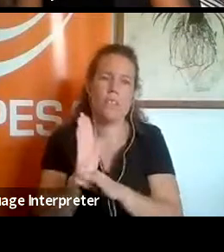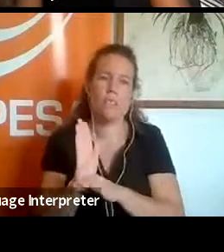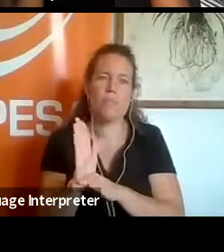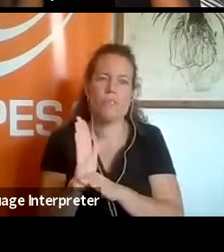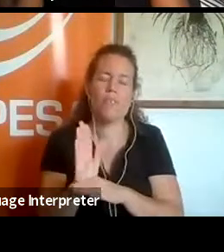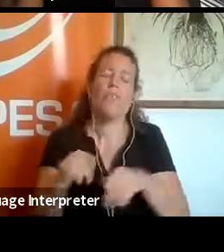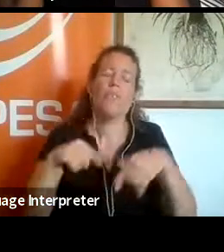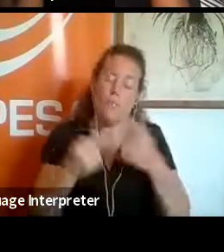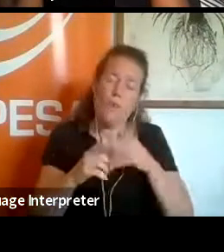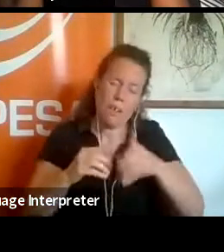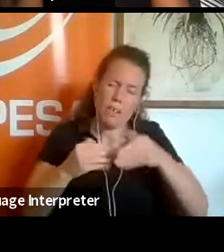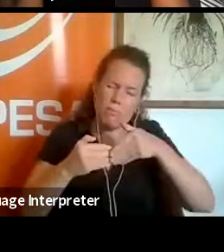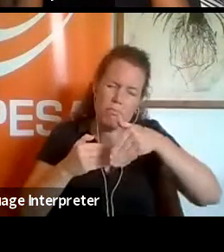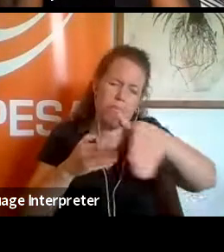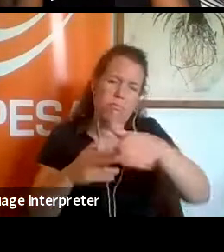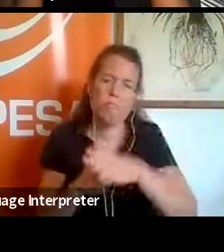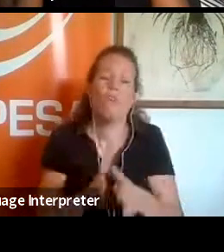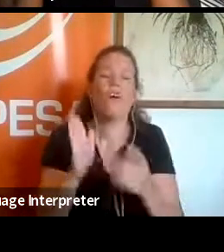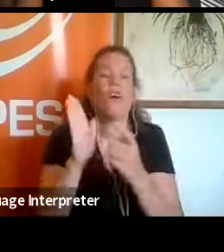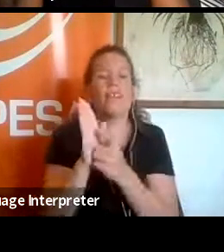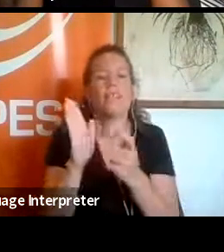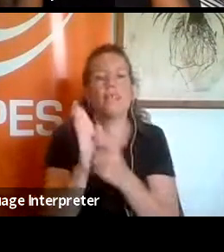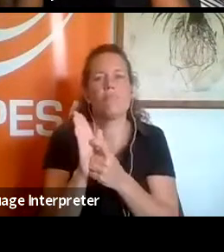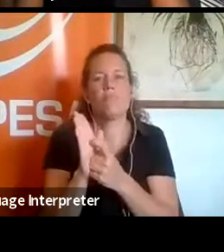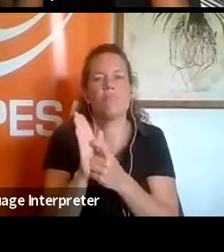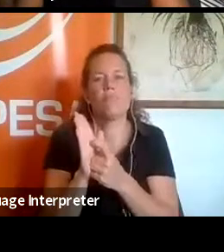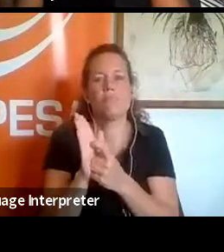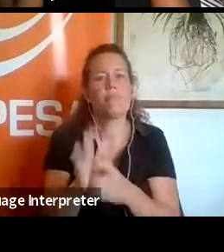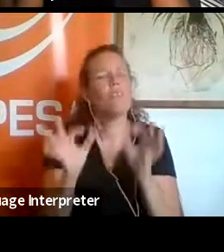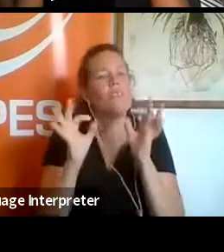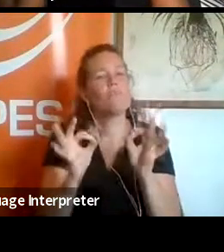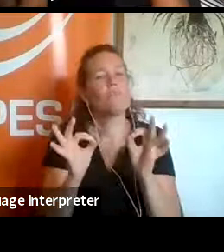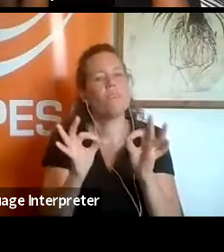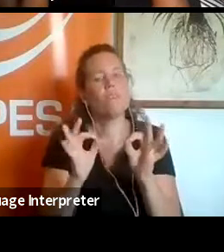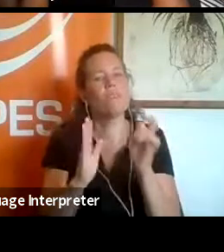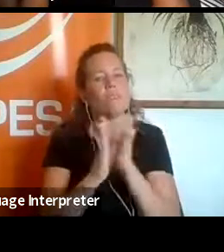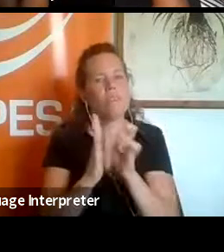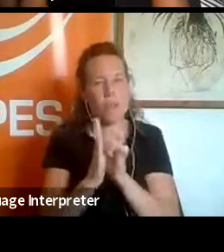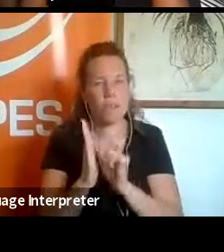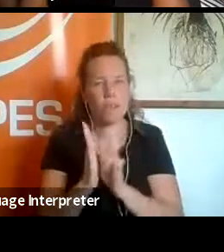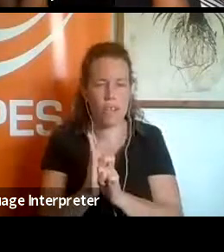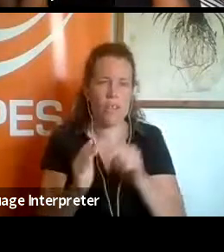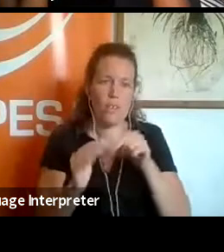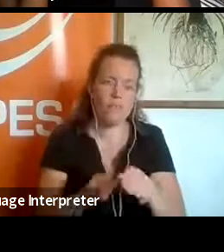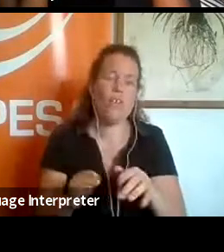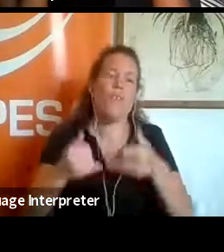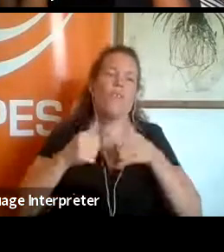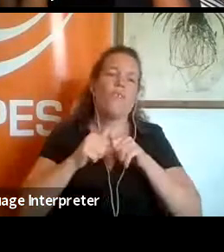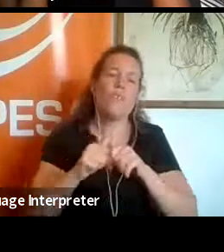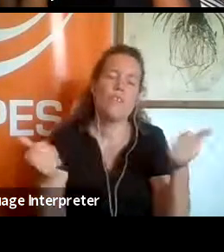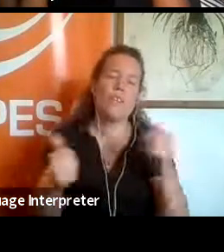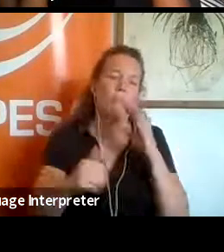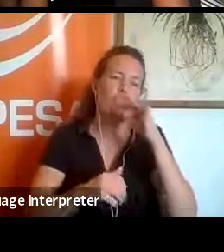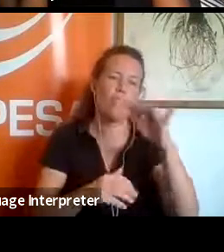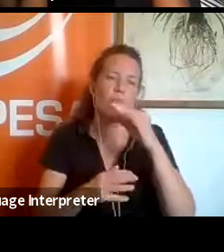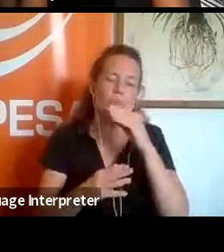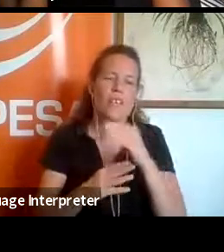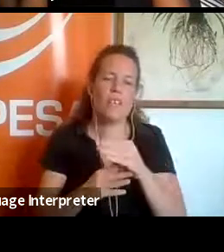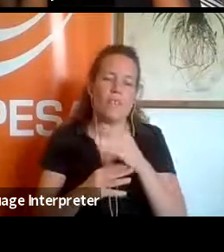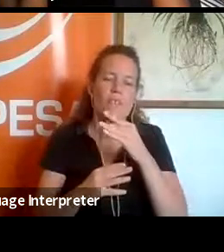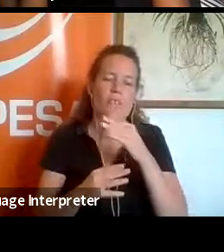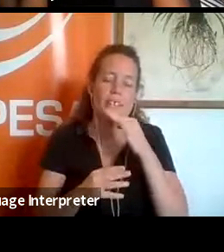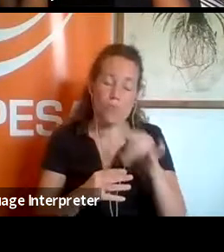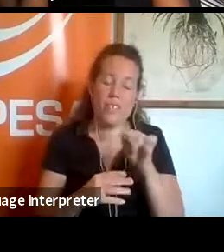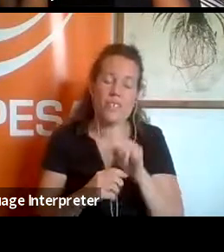to go. Thematically, for example, the new special rapporteur on freedom of expression at the UN